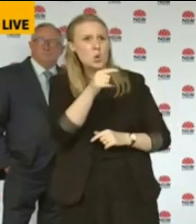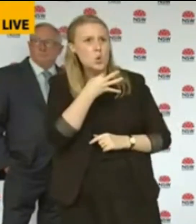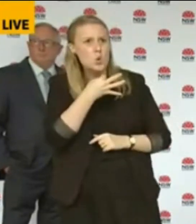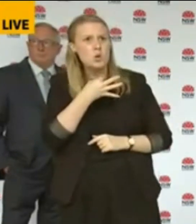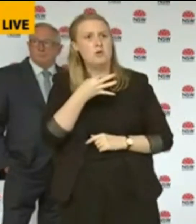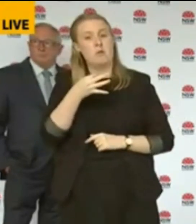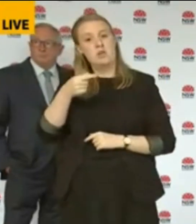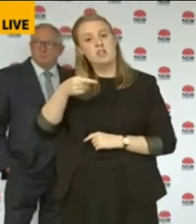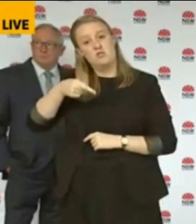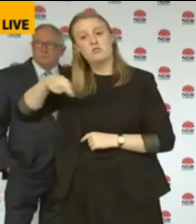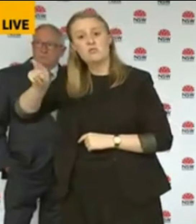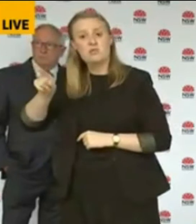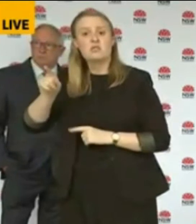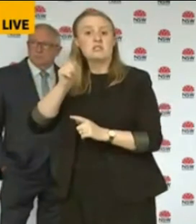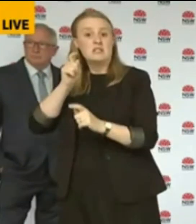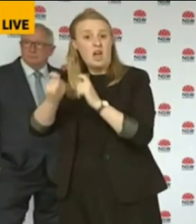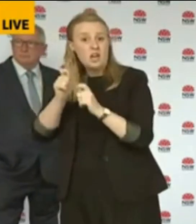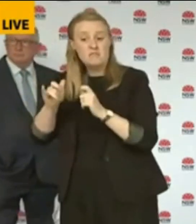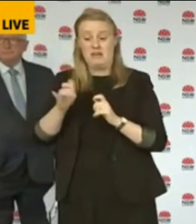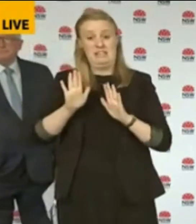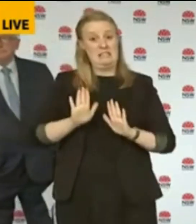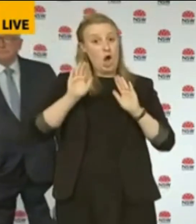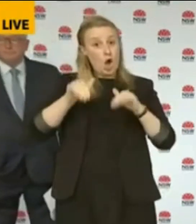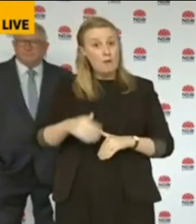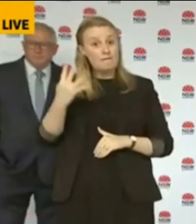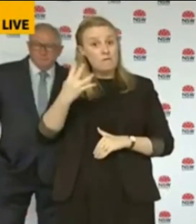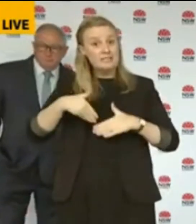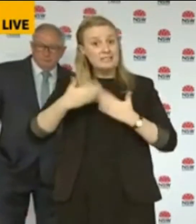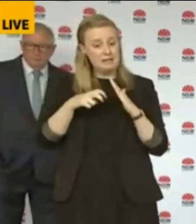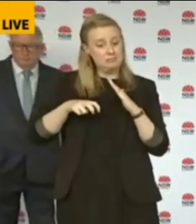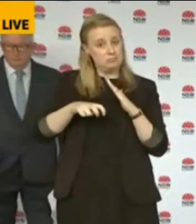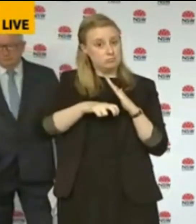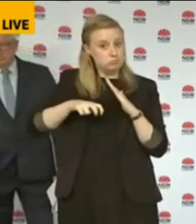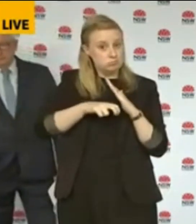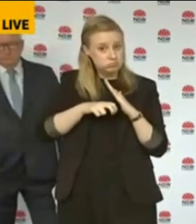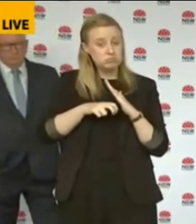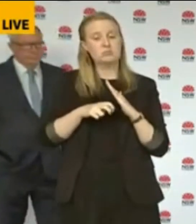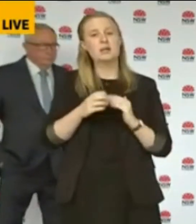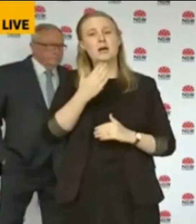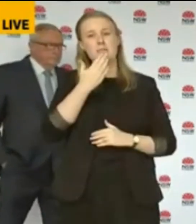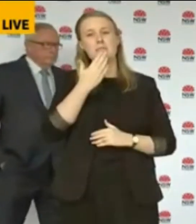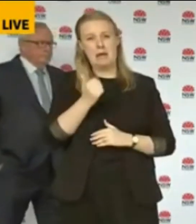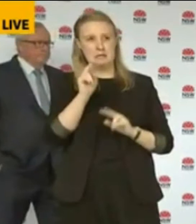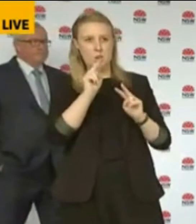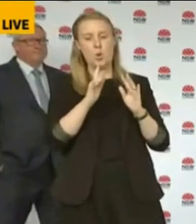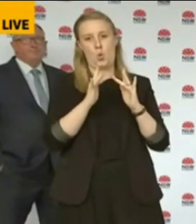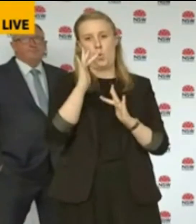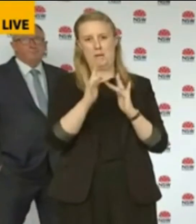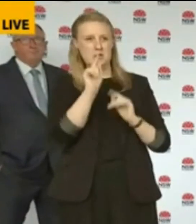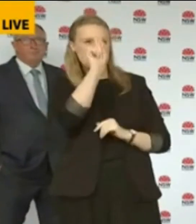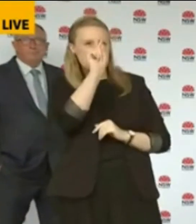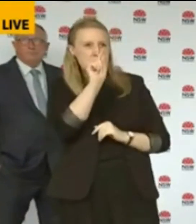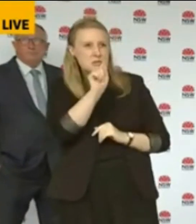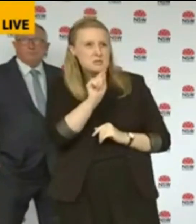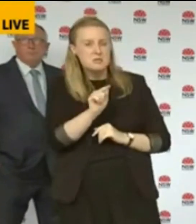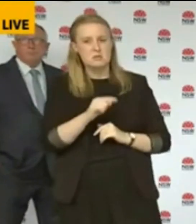isolate for 14 days. So if you've not checked, please do so. We have also added a number of venues in